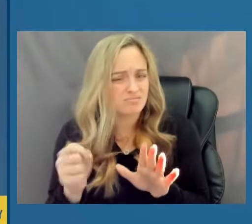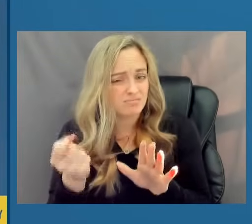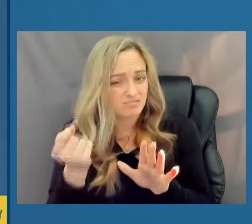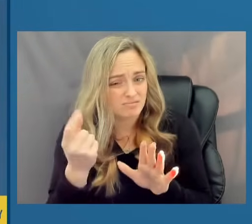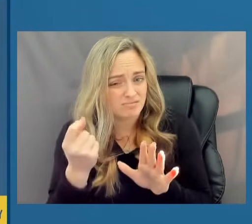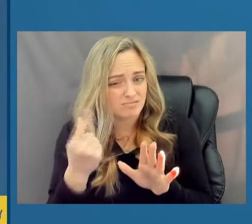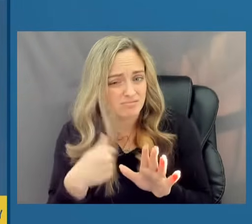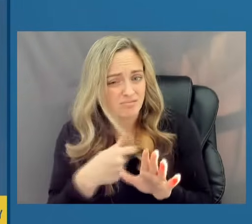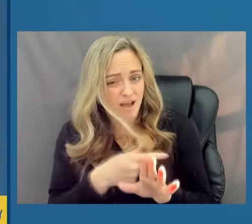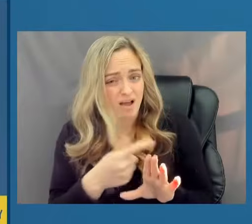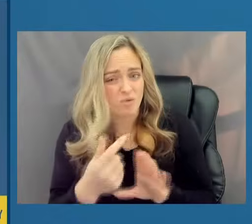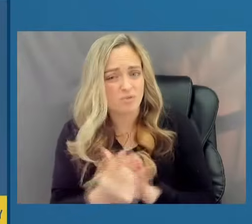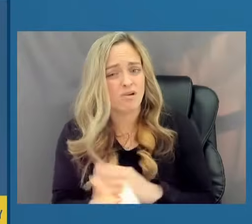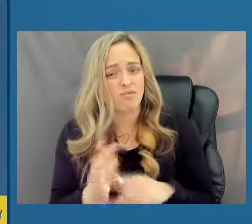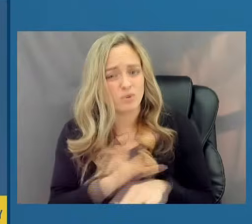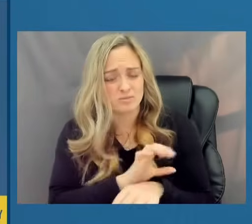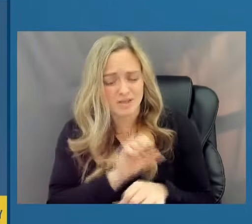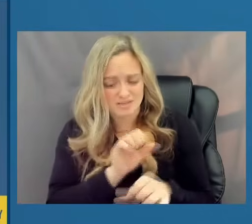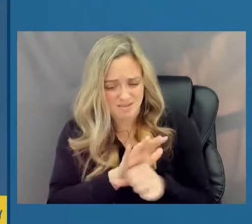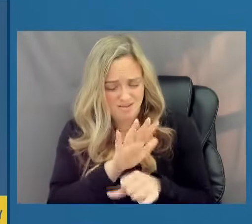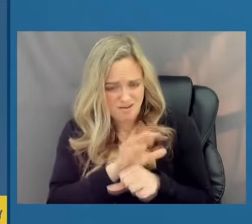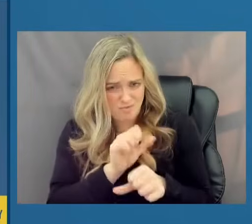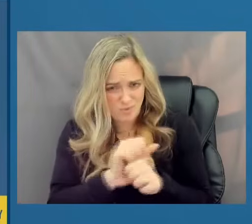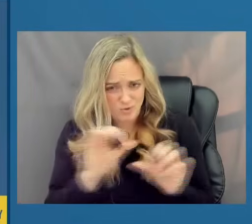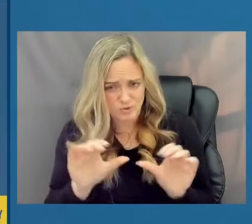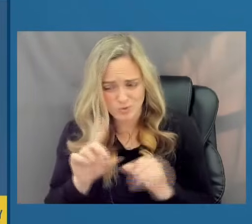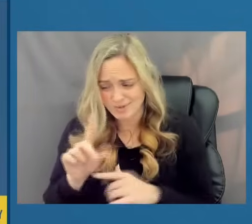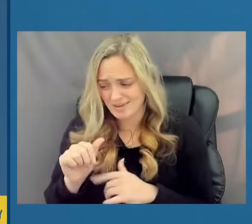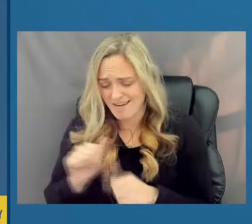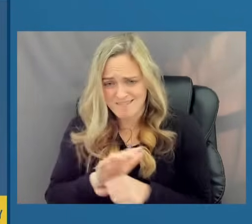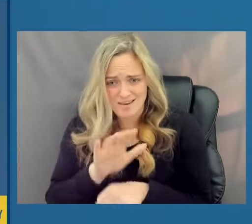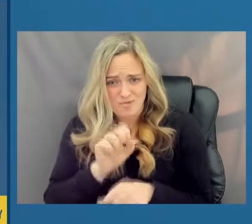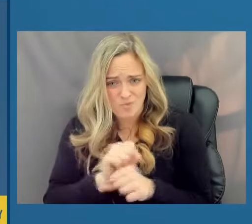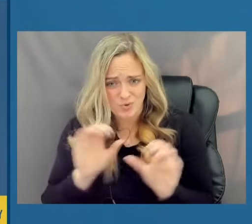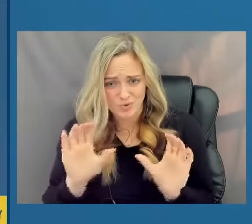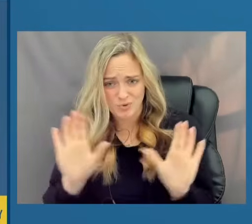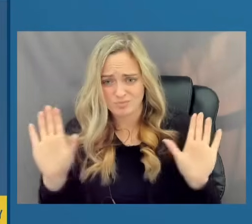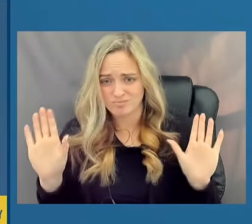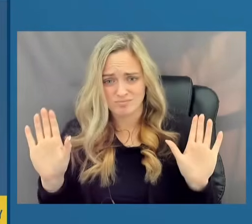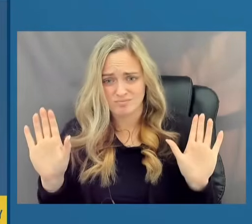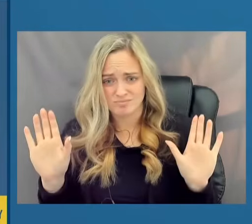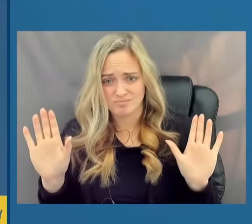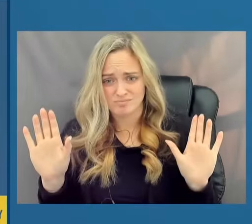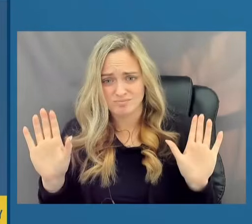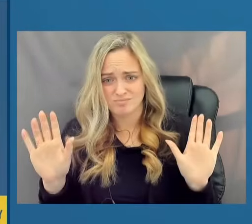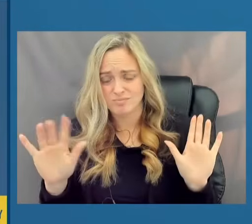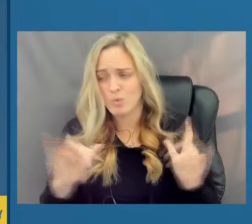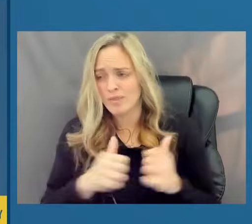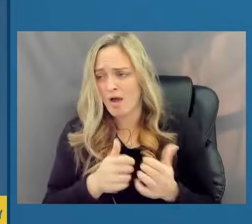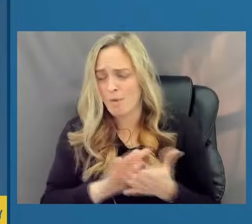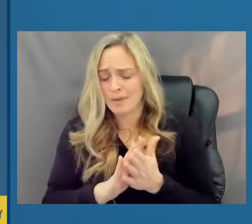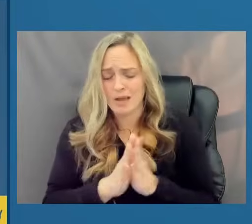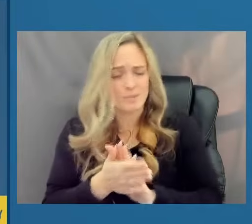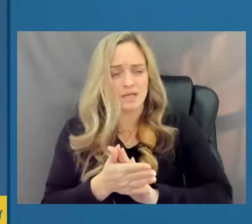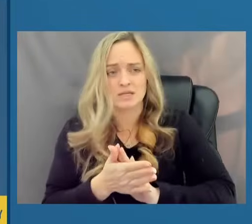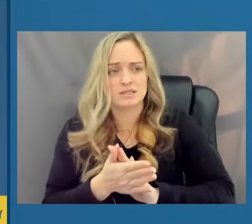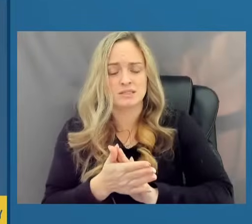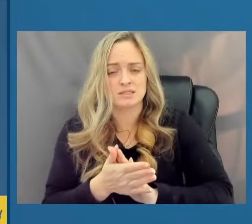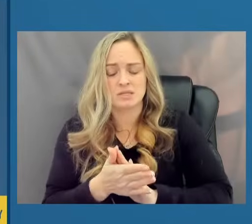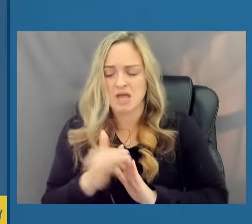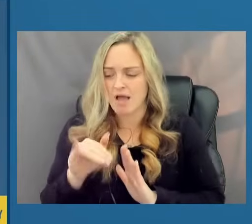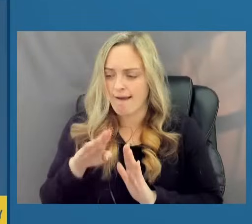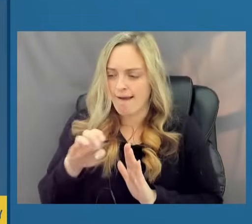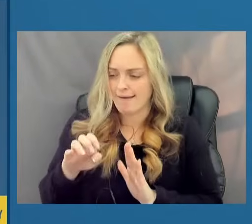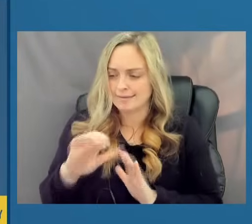our law enforcement has enough on their hands, and our DAs have enough to do without turning into deputized ICE